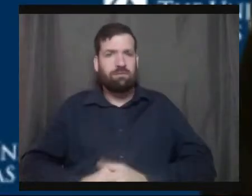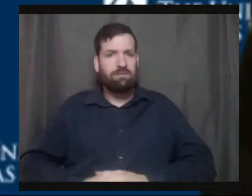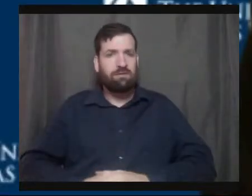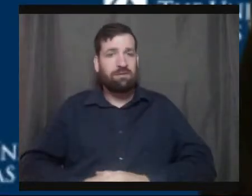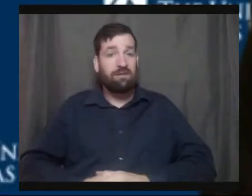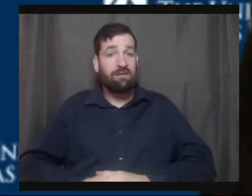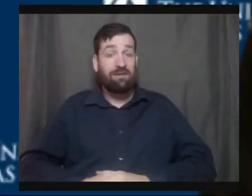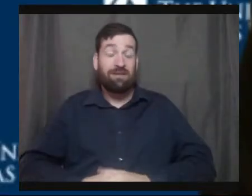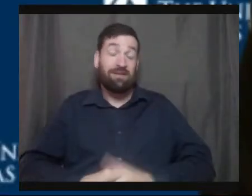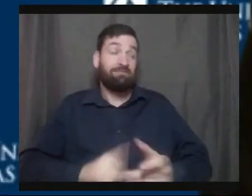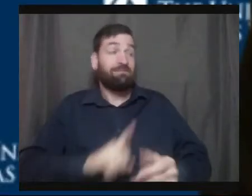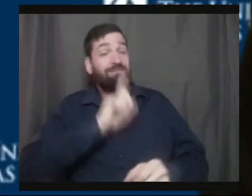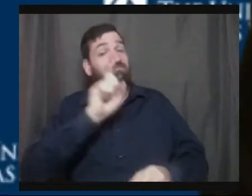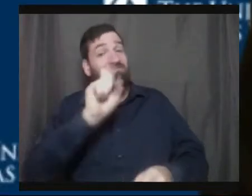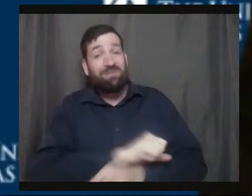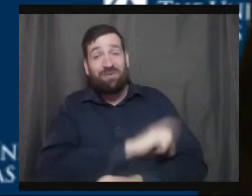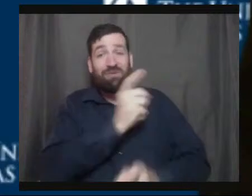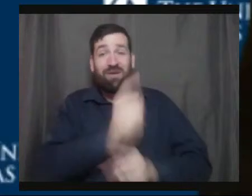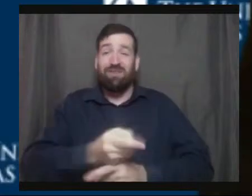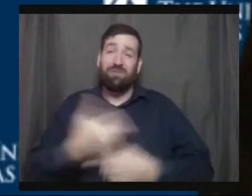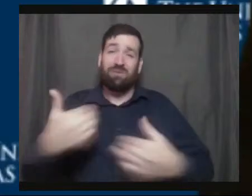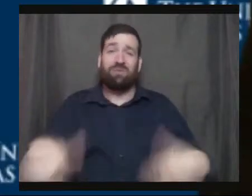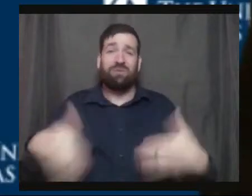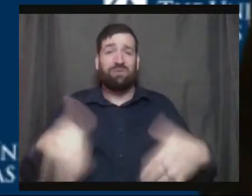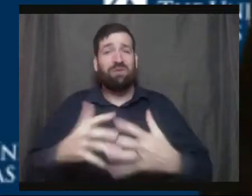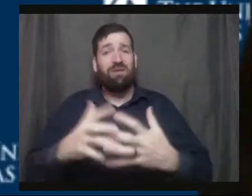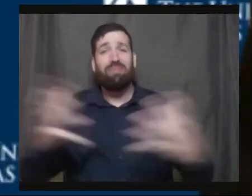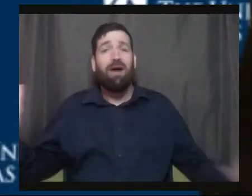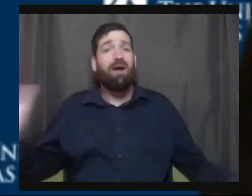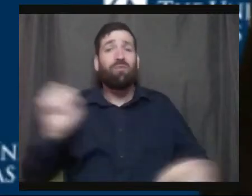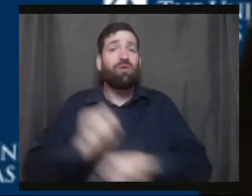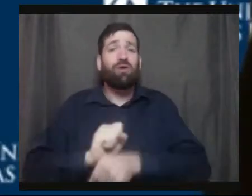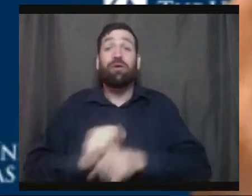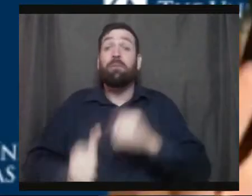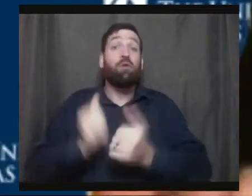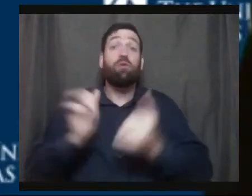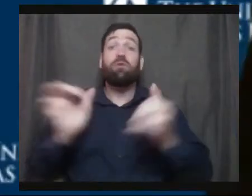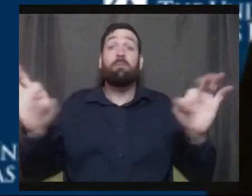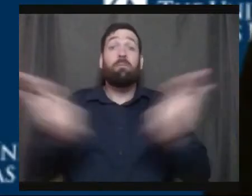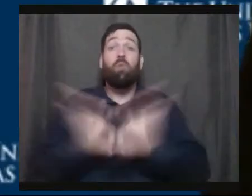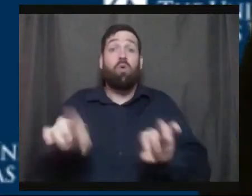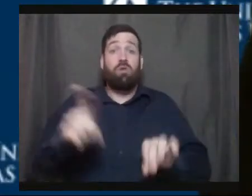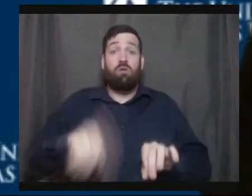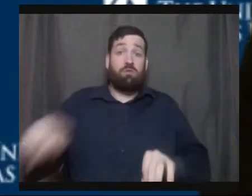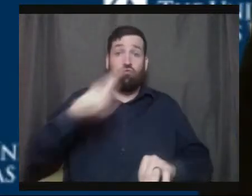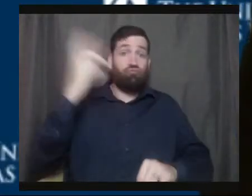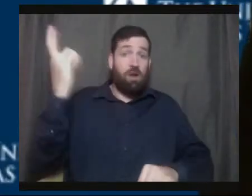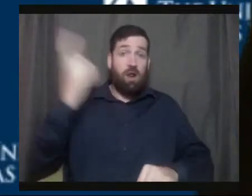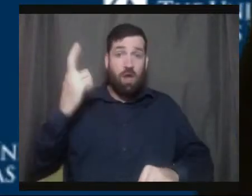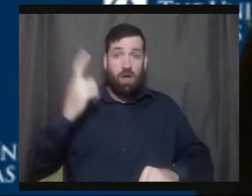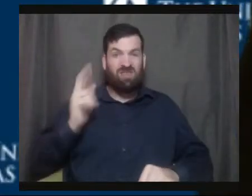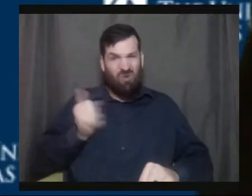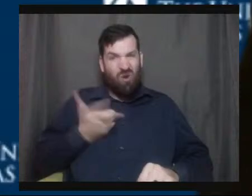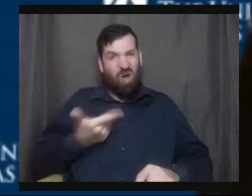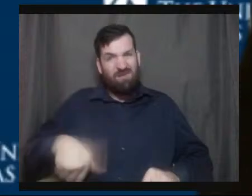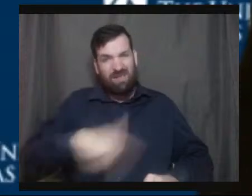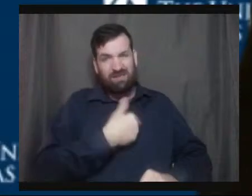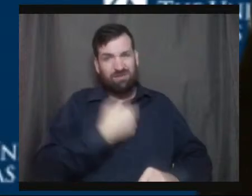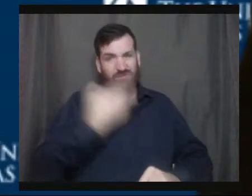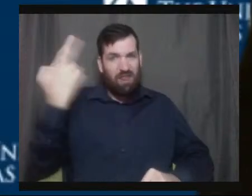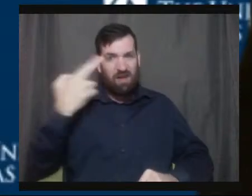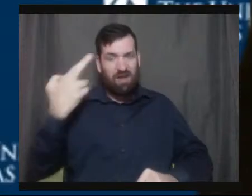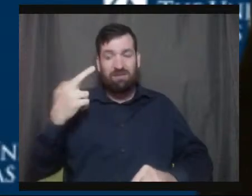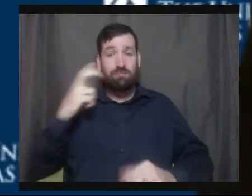Well, you're absolutely right. It is a lot of work. And I think the important thing for patients to realize and for all of us to realize is that